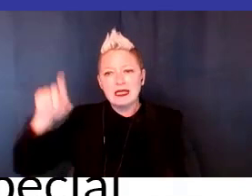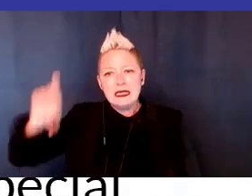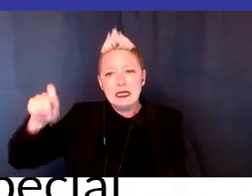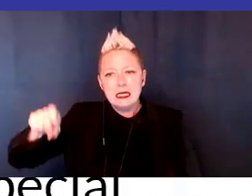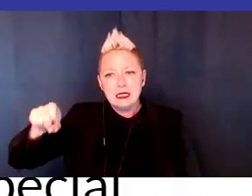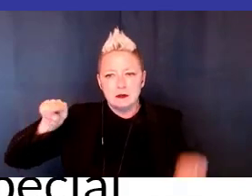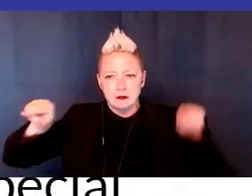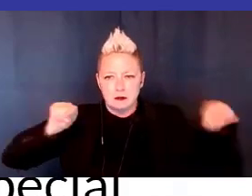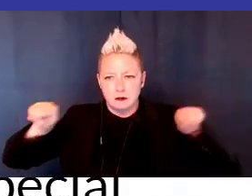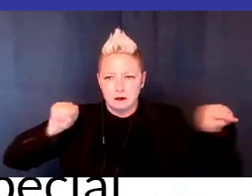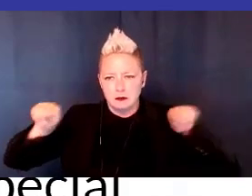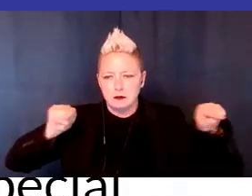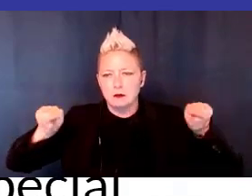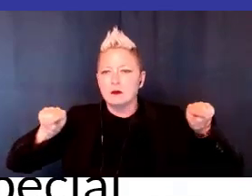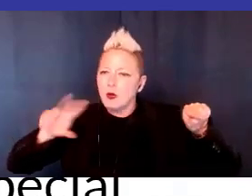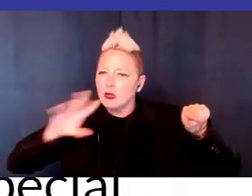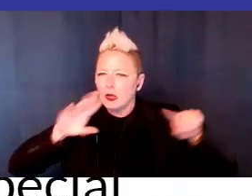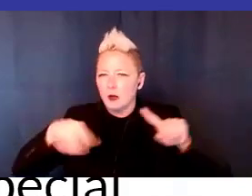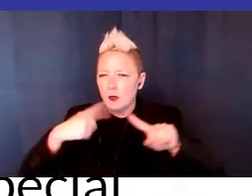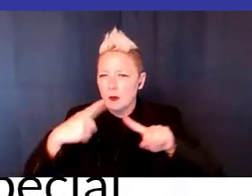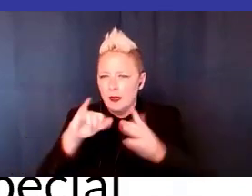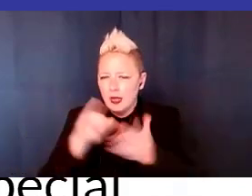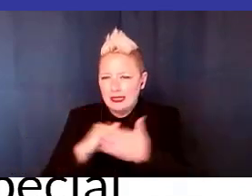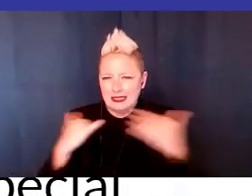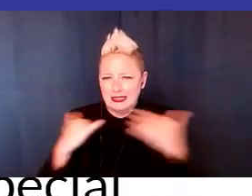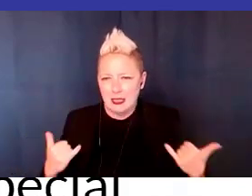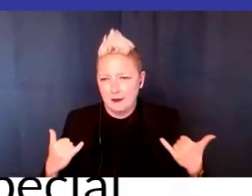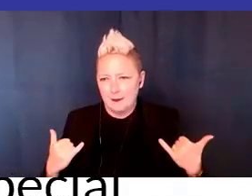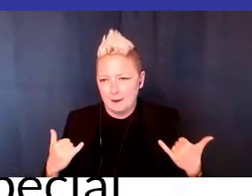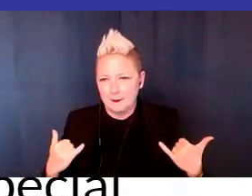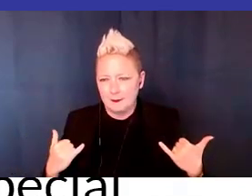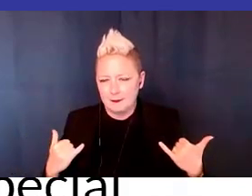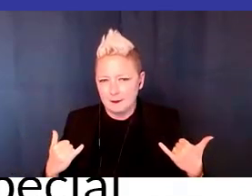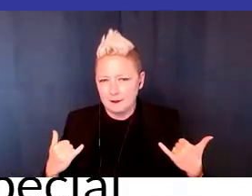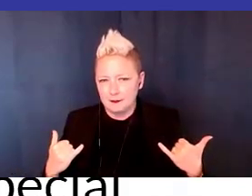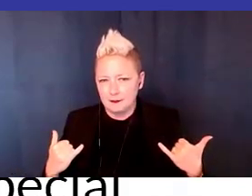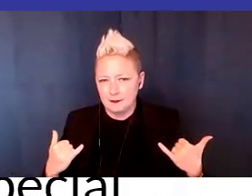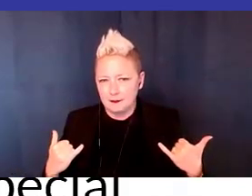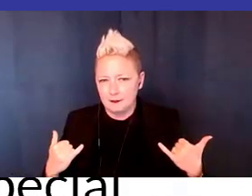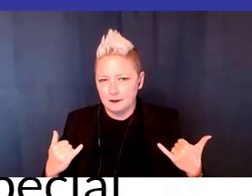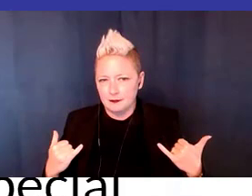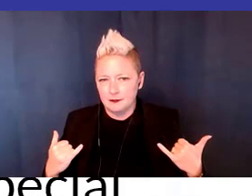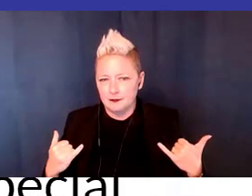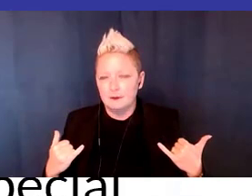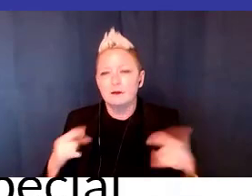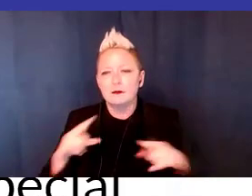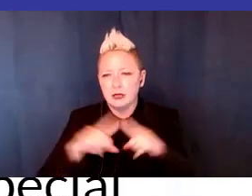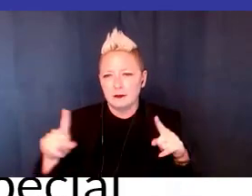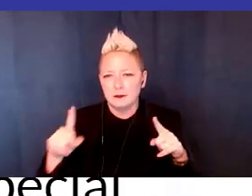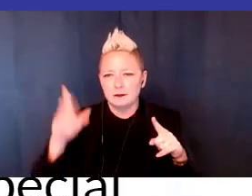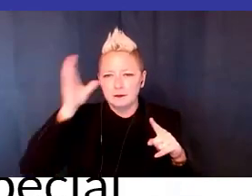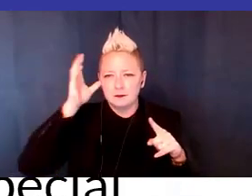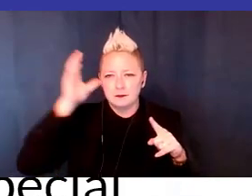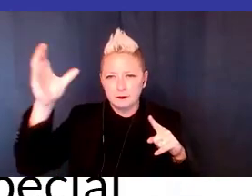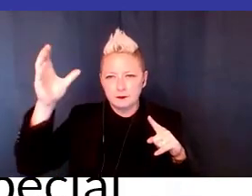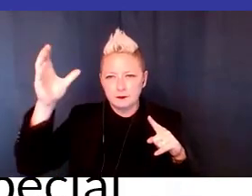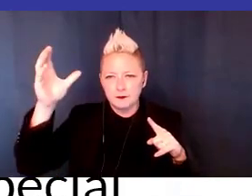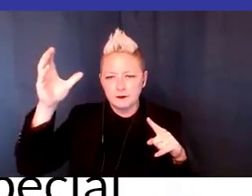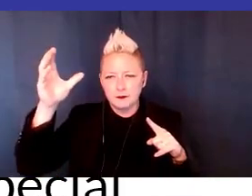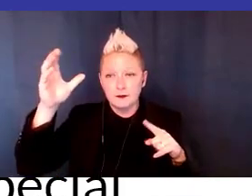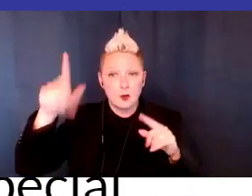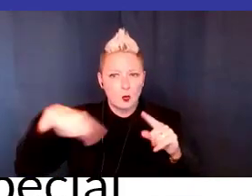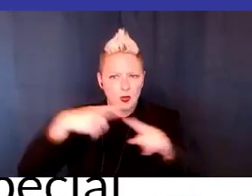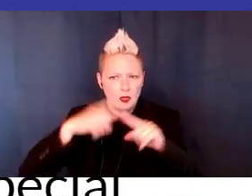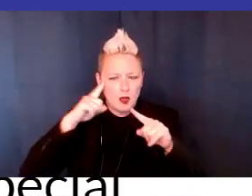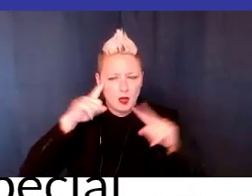we'll talk a little bit more about that today. But they are different concepts, and sometimes when they're thought of